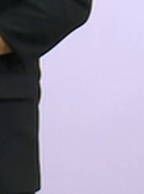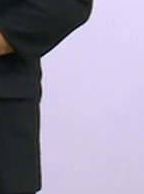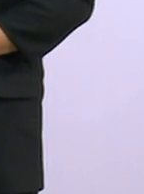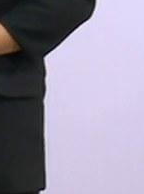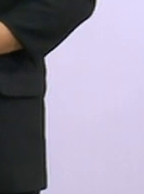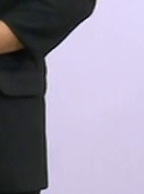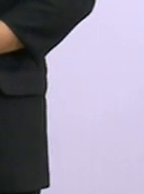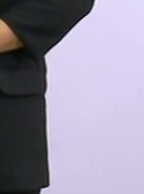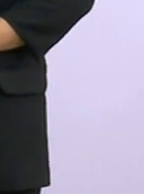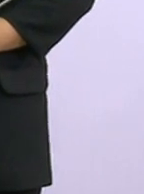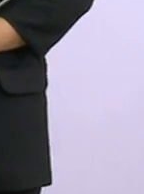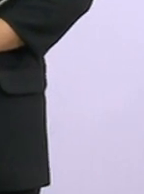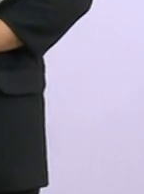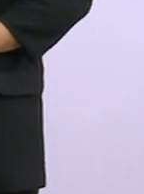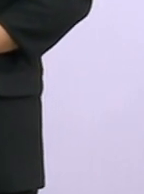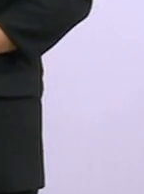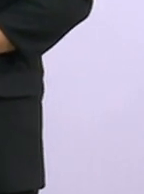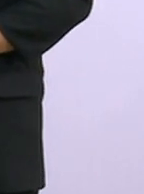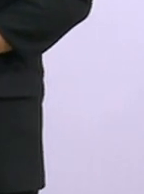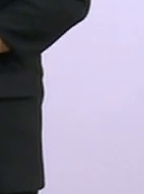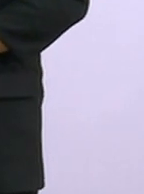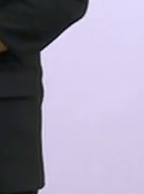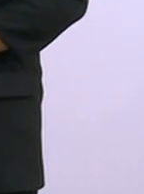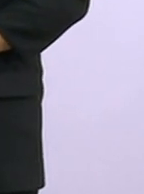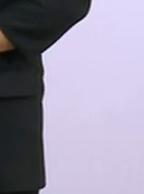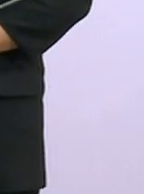to keep paying attention.